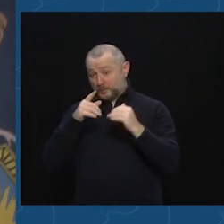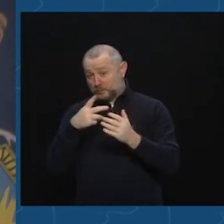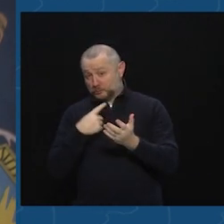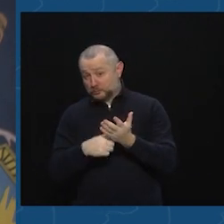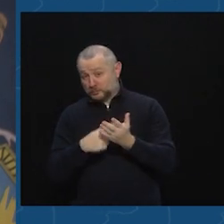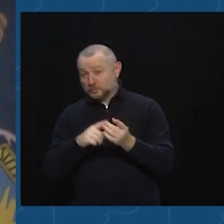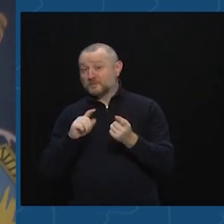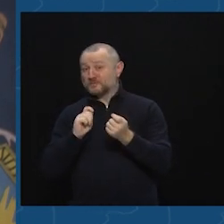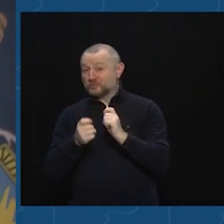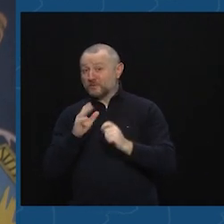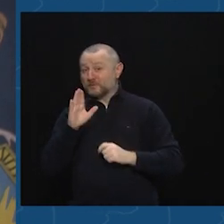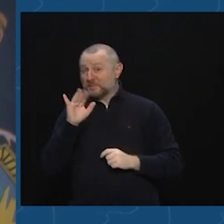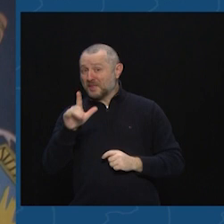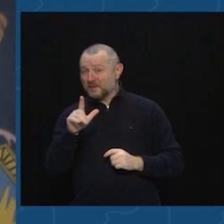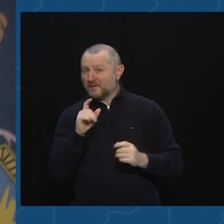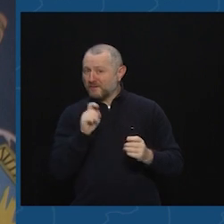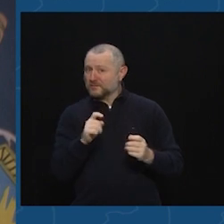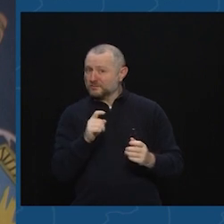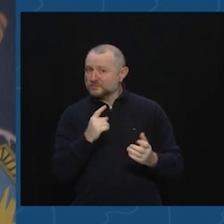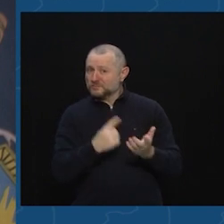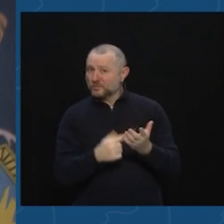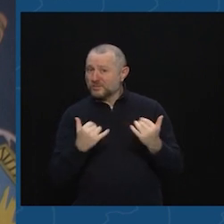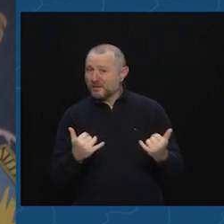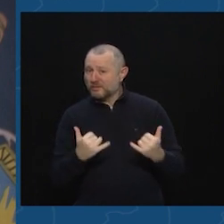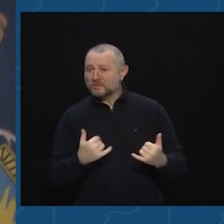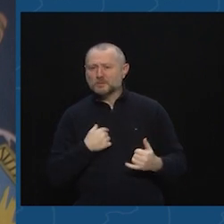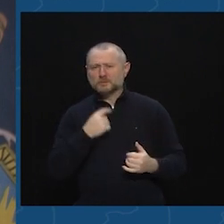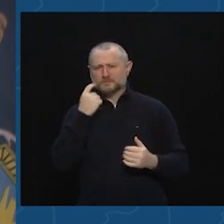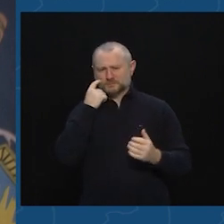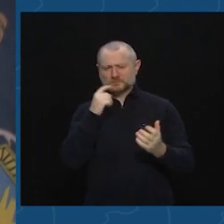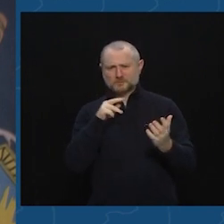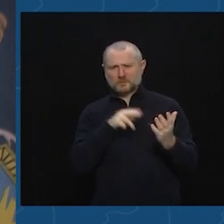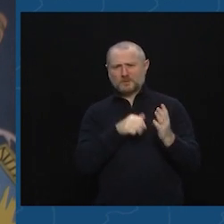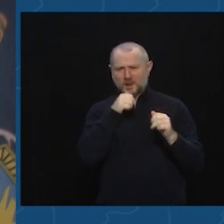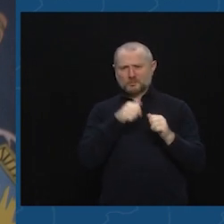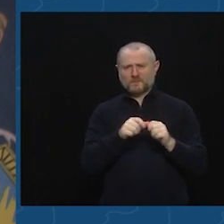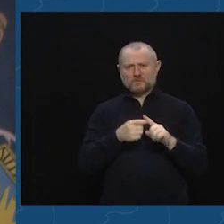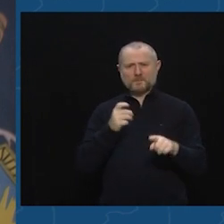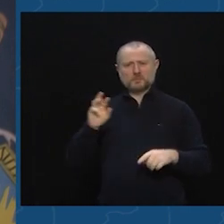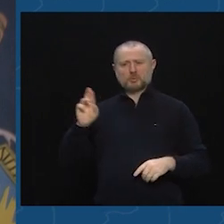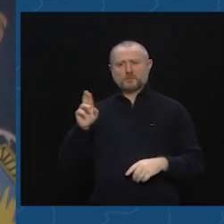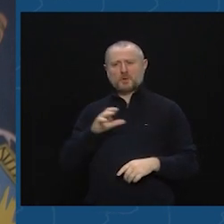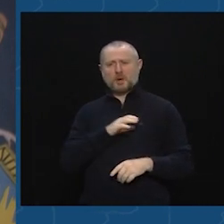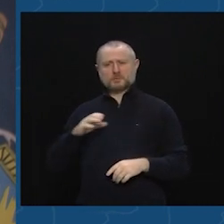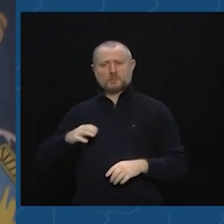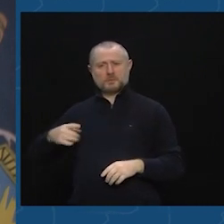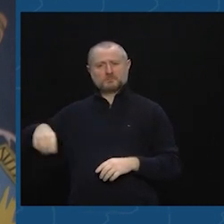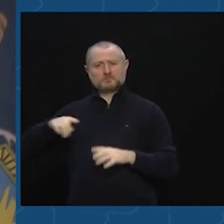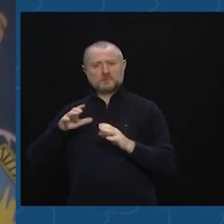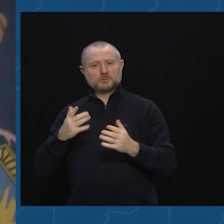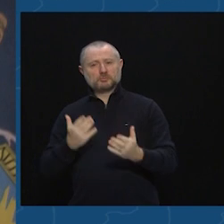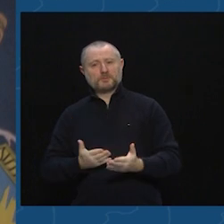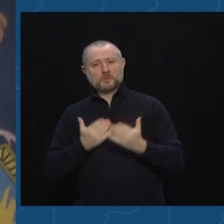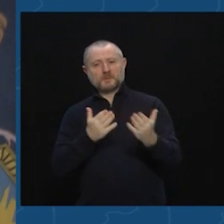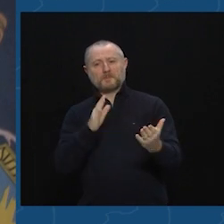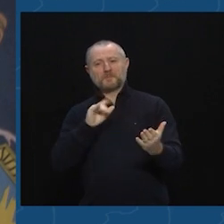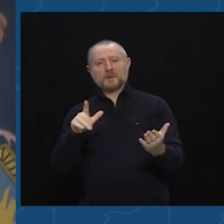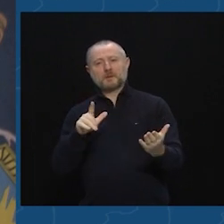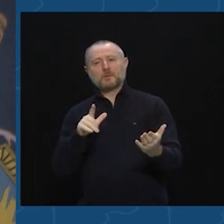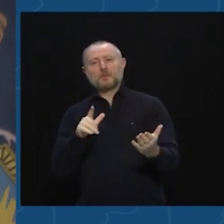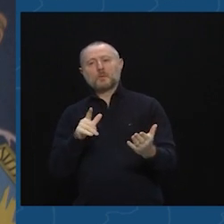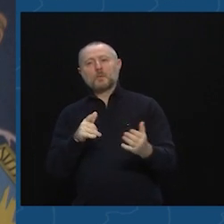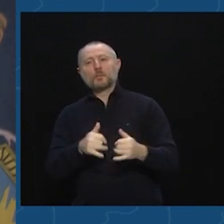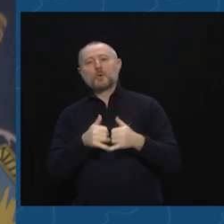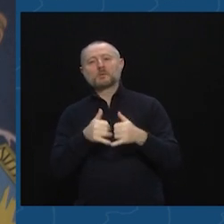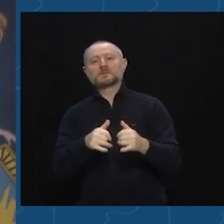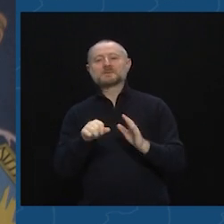issued a letter on bail reform, and Republicans in Congress have proposed a bill that would reward states that give judges more discretion